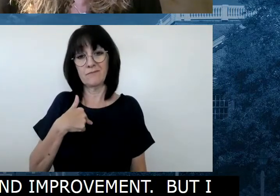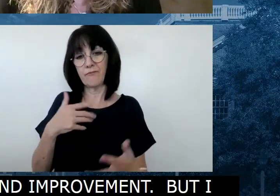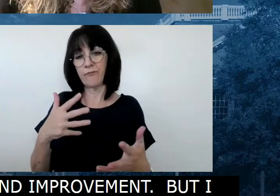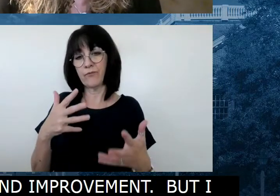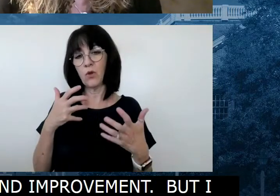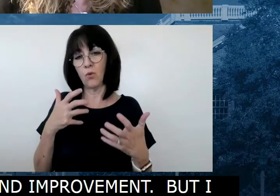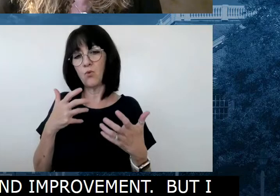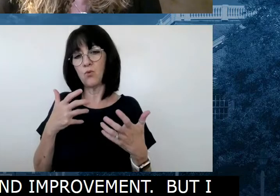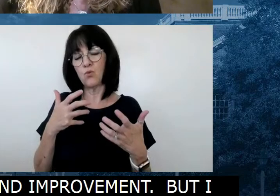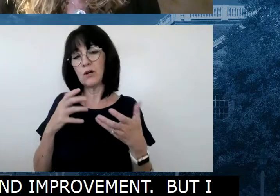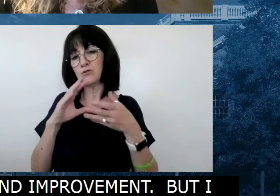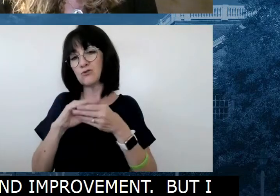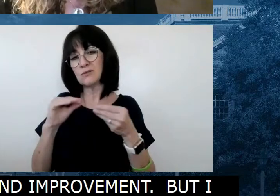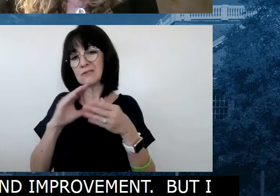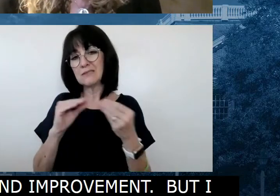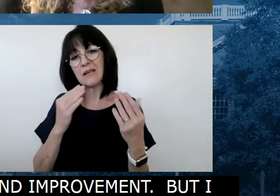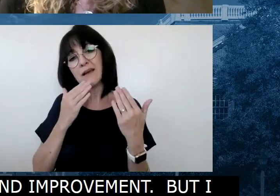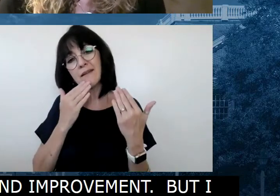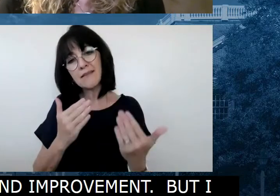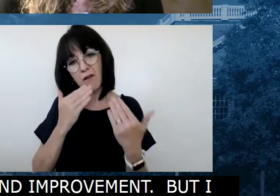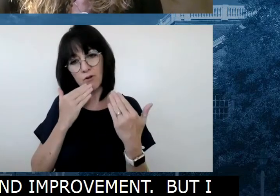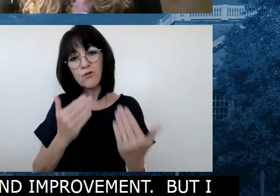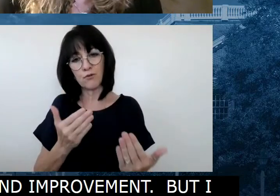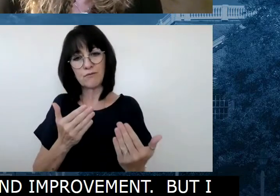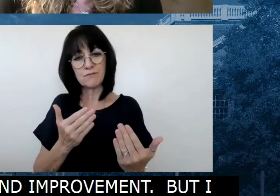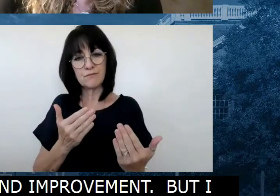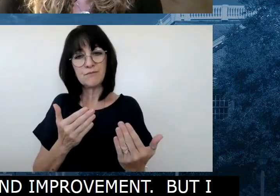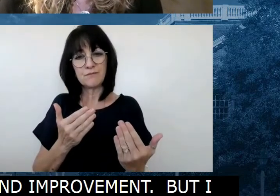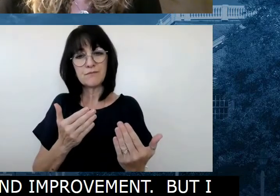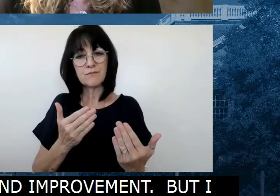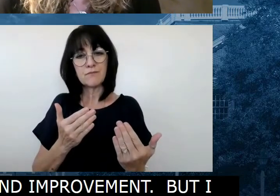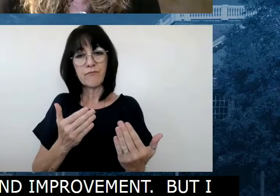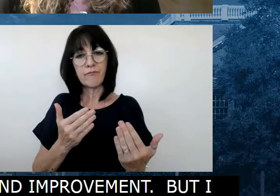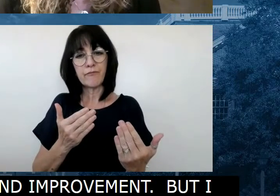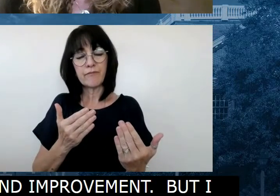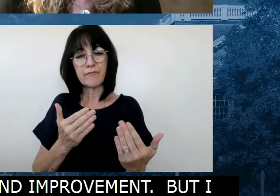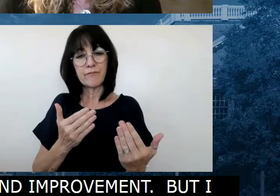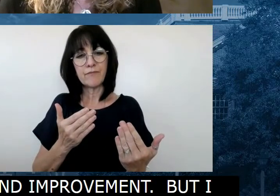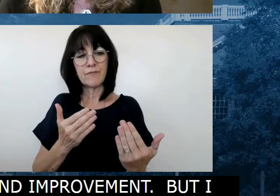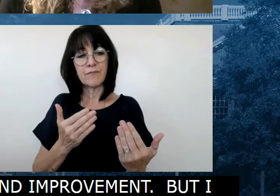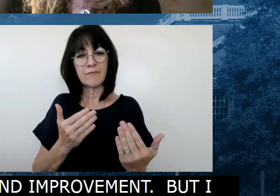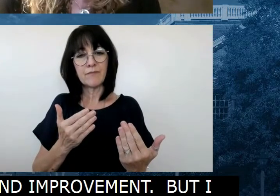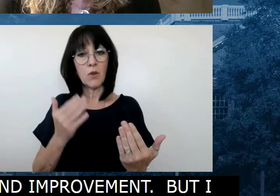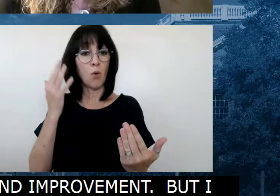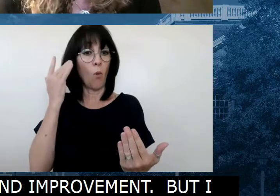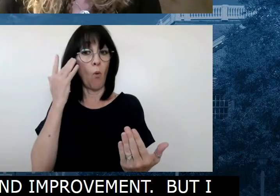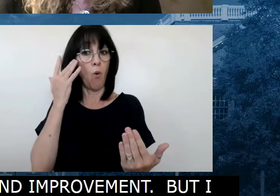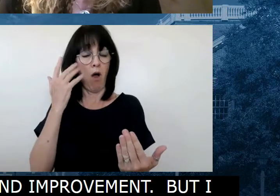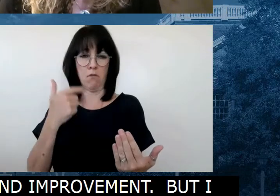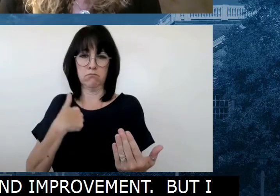opportunity to say how grateful I am to have worked under the